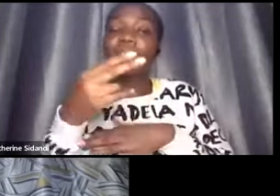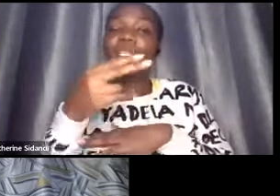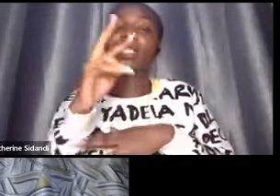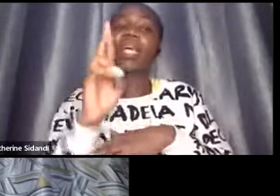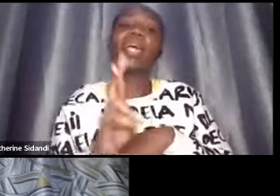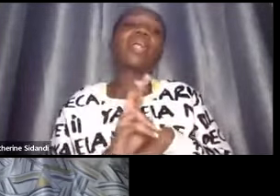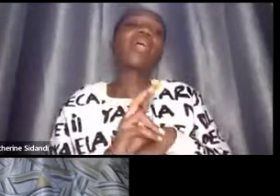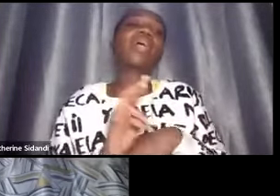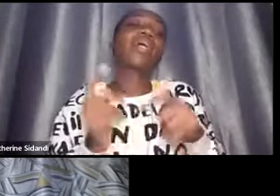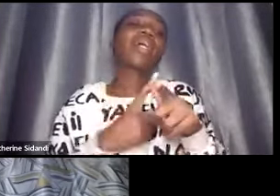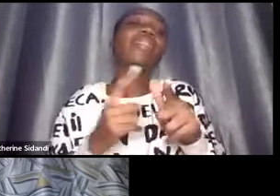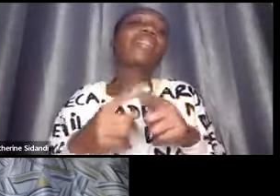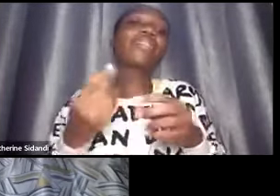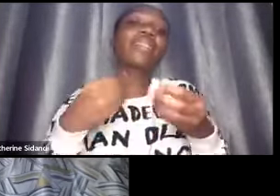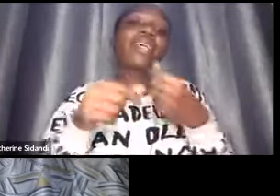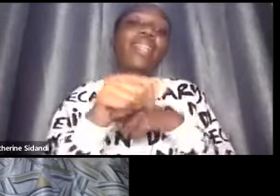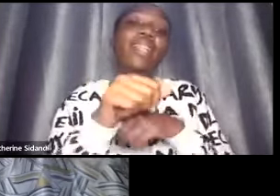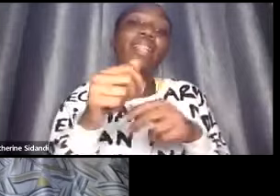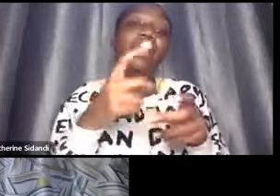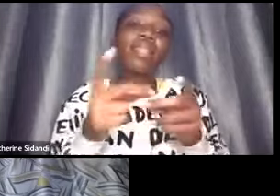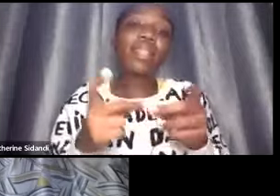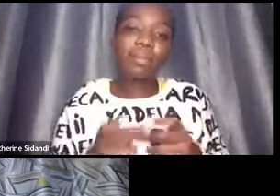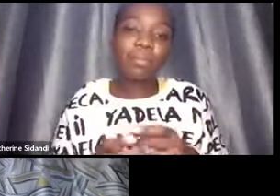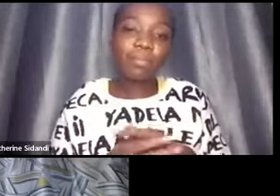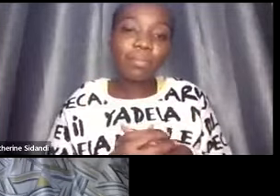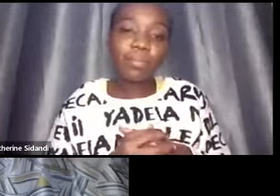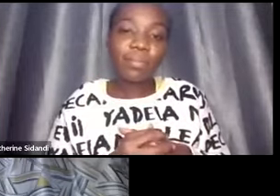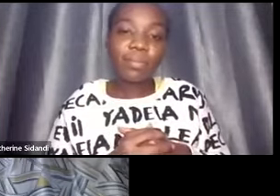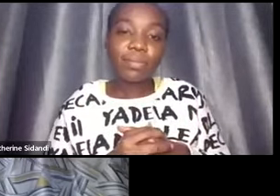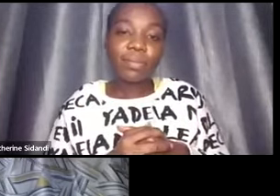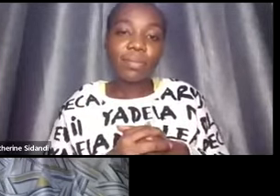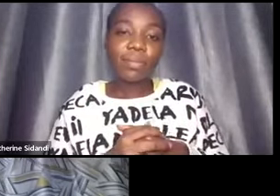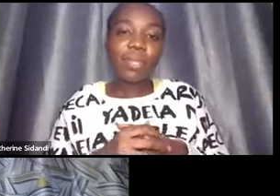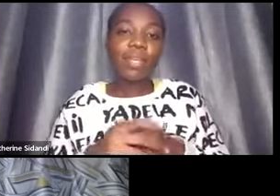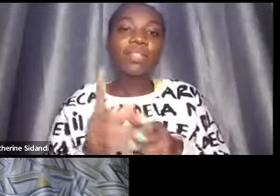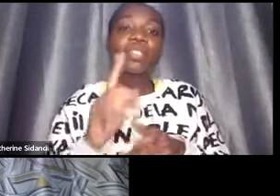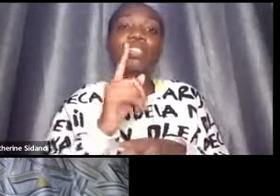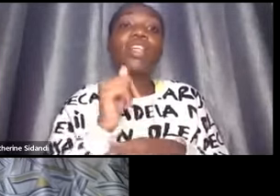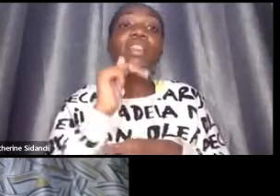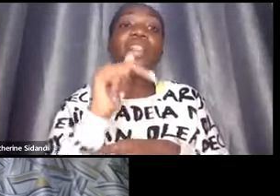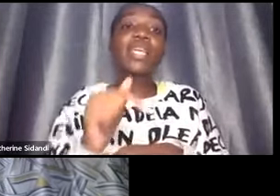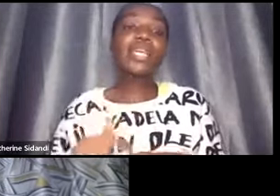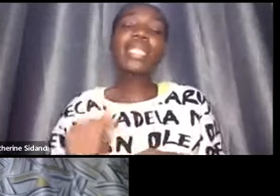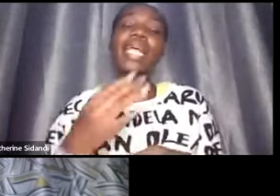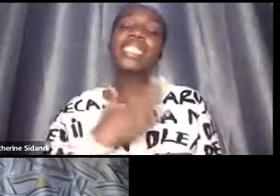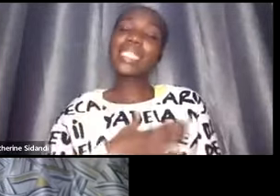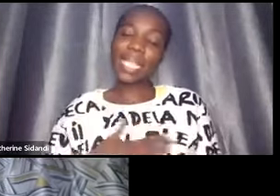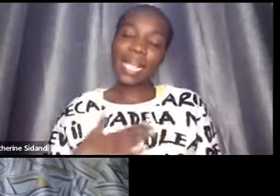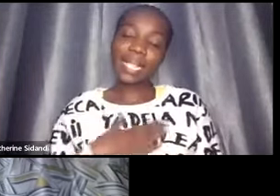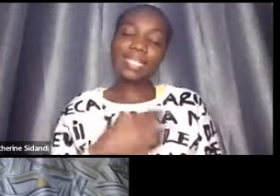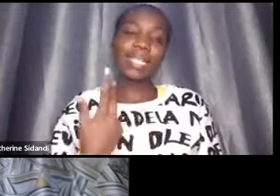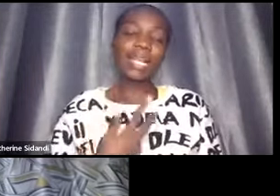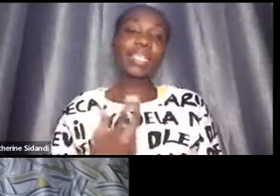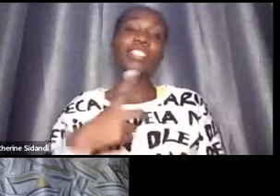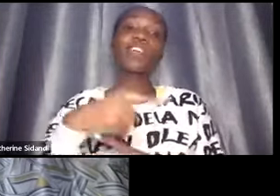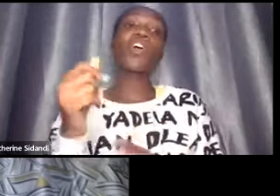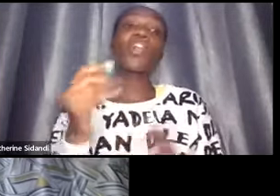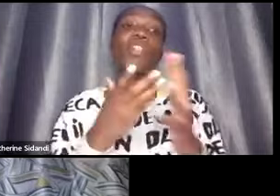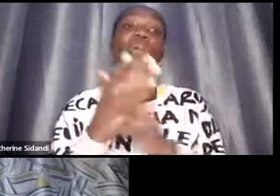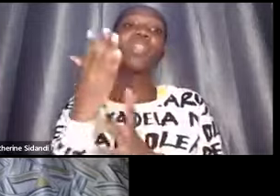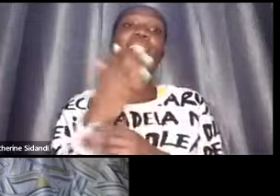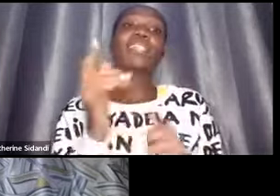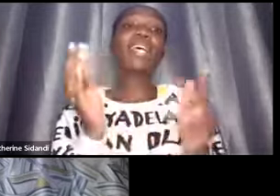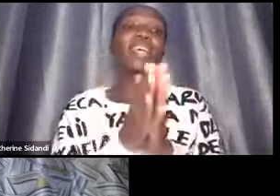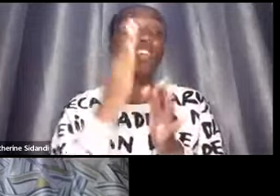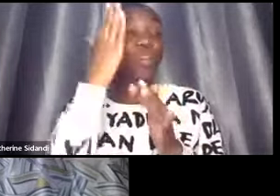international company to survive. So this is not witchcraft. This is science. We have gone into these things and we know how they happen. We have helped